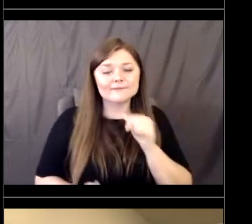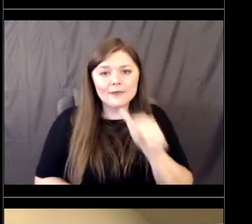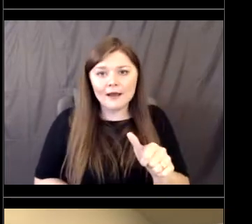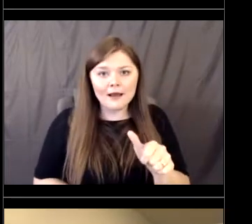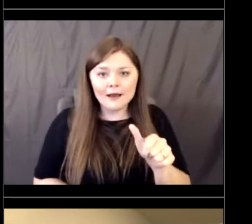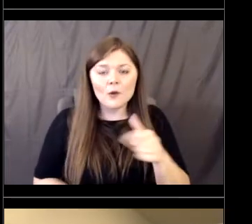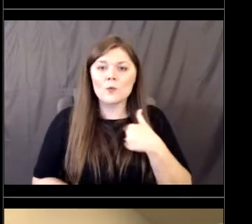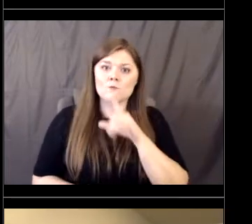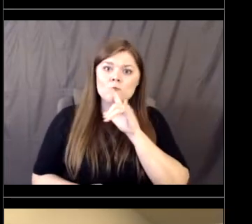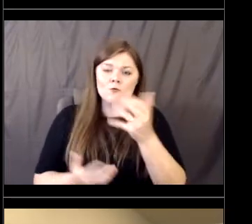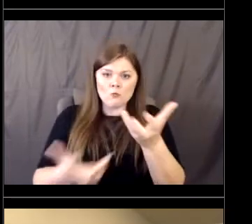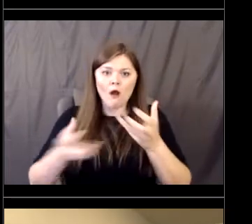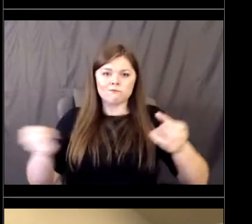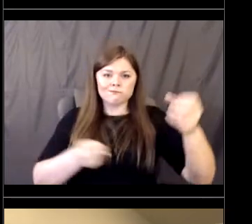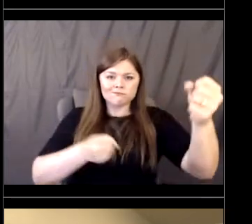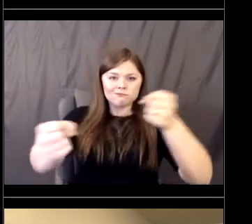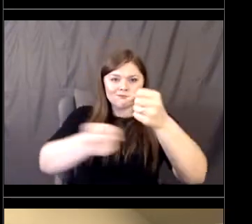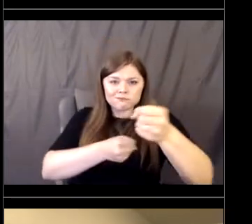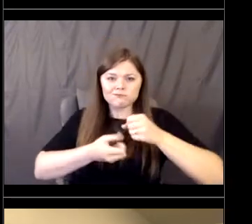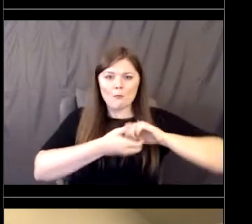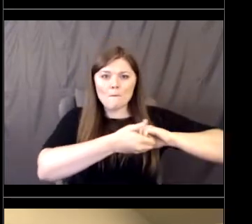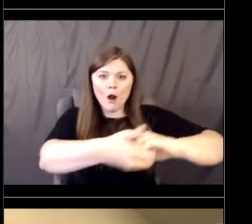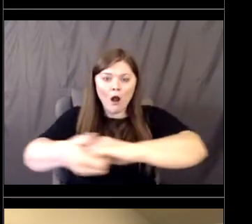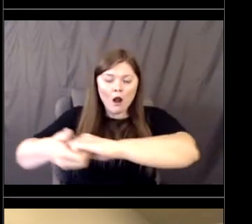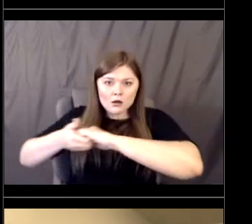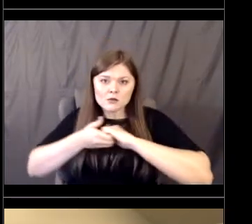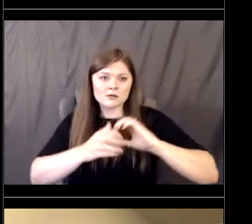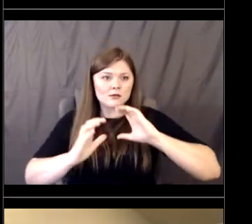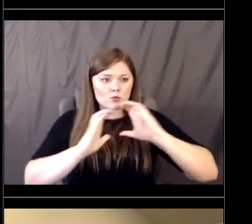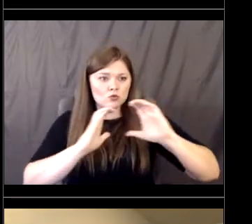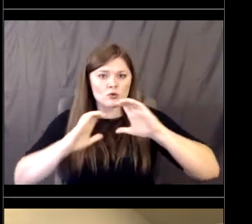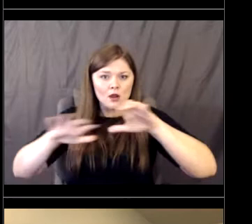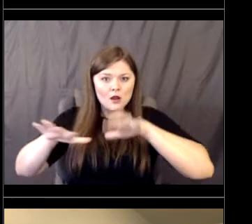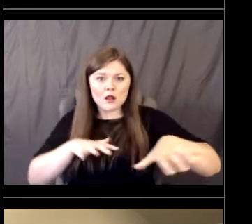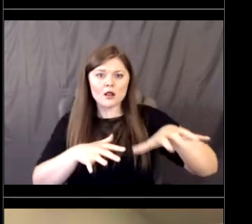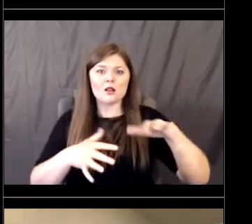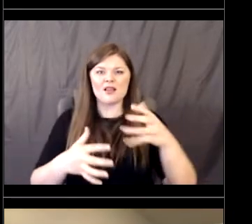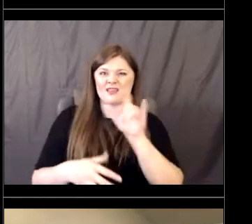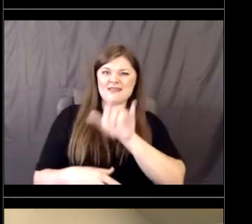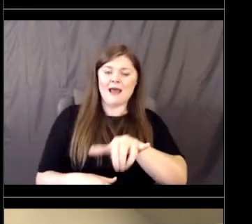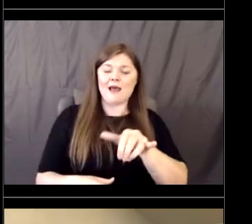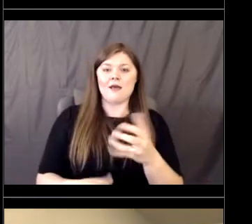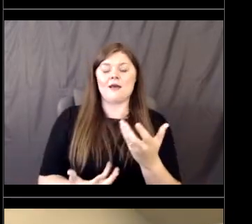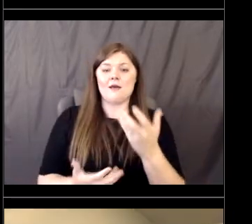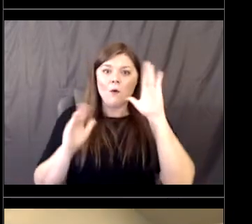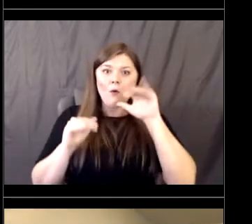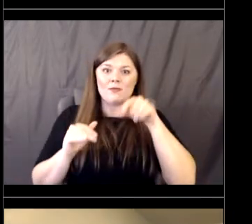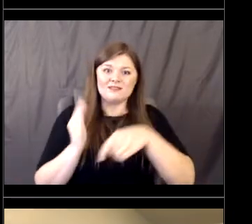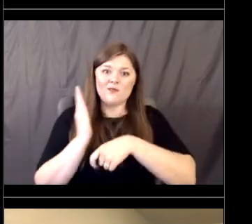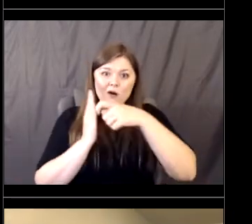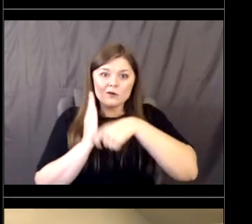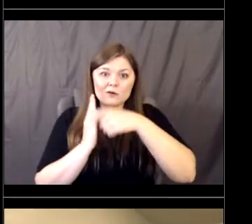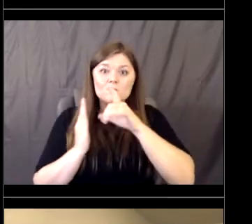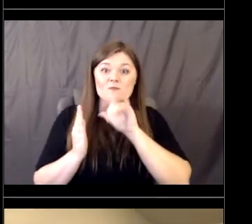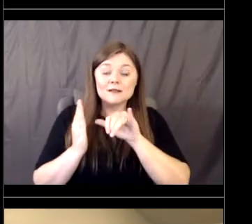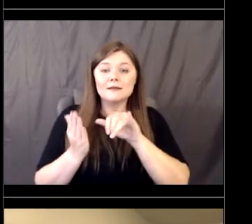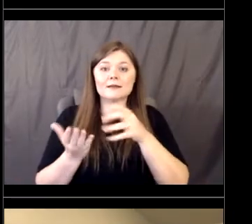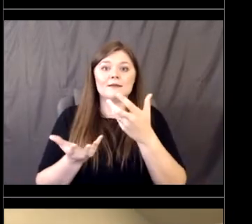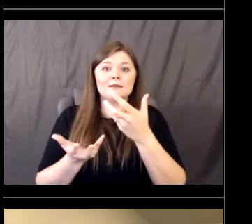form these proactive partnerships has been key. And so hopefully our article is just a way to kind of capture some of that.